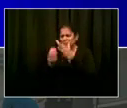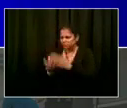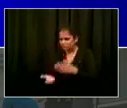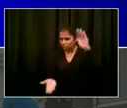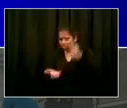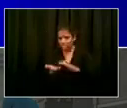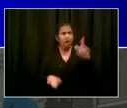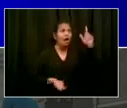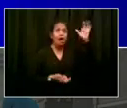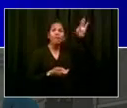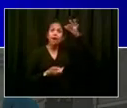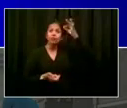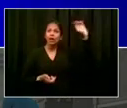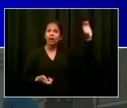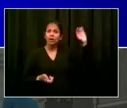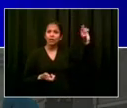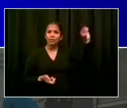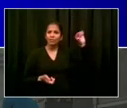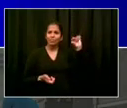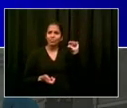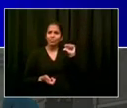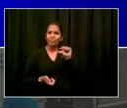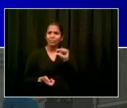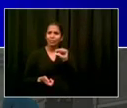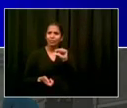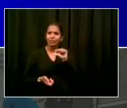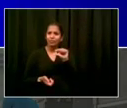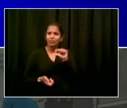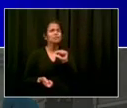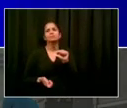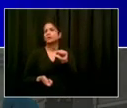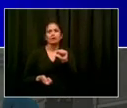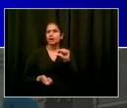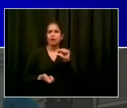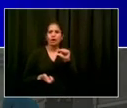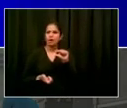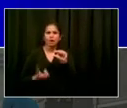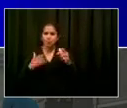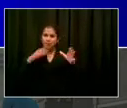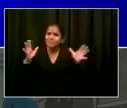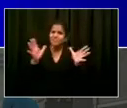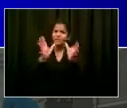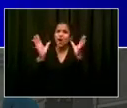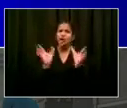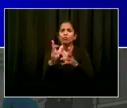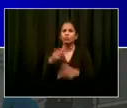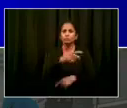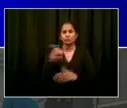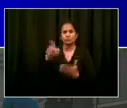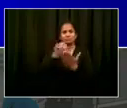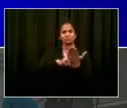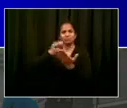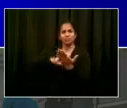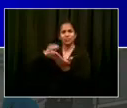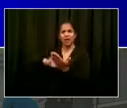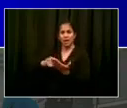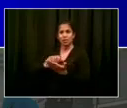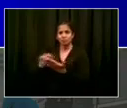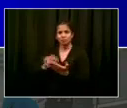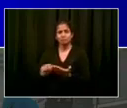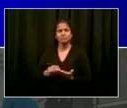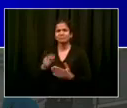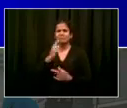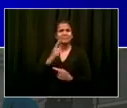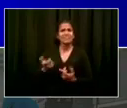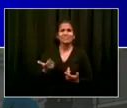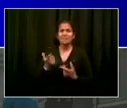school, for your subway ride to make it better, for affordable housing your family needs. If we don't have that money, it doesn't happen the way it should. If